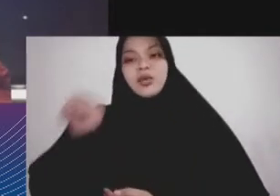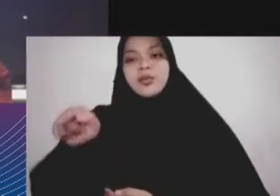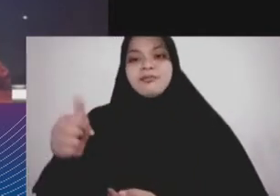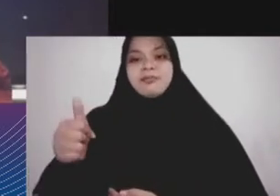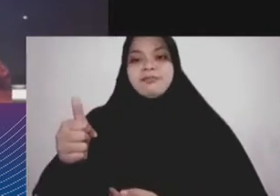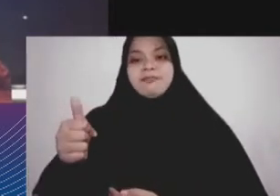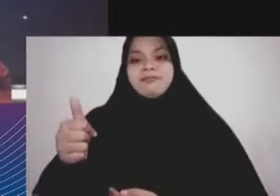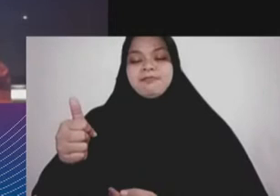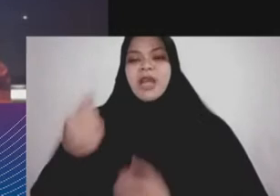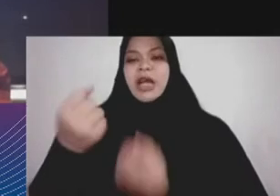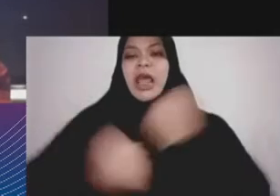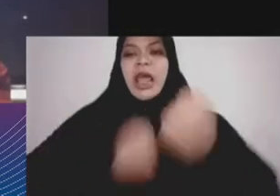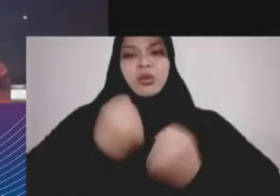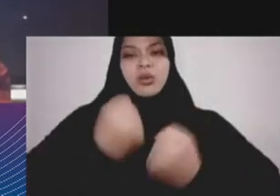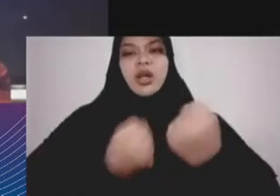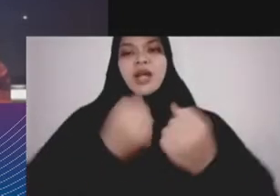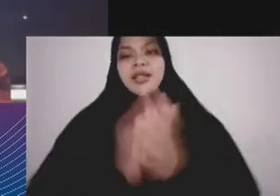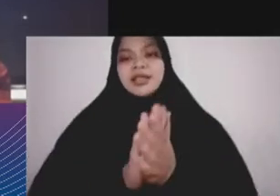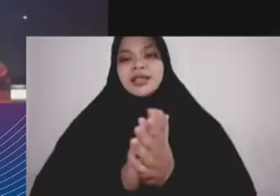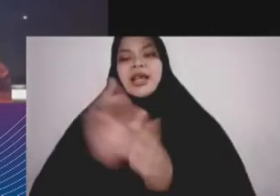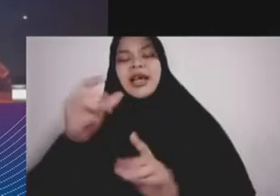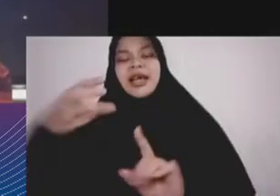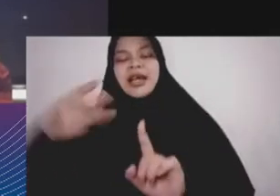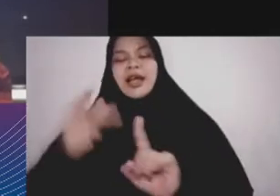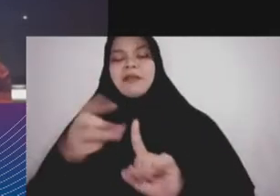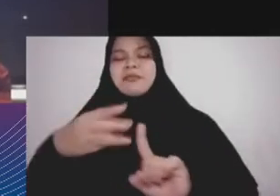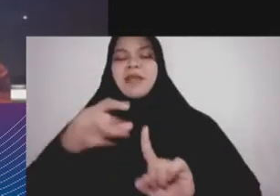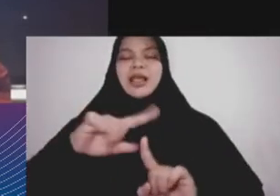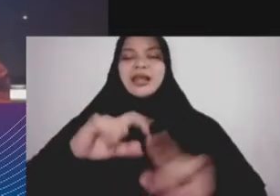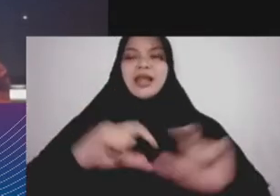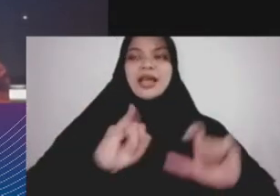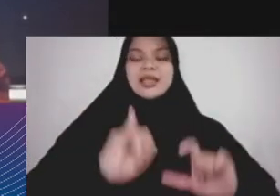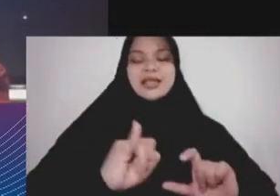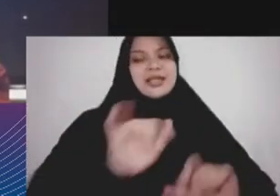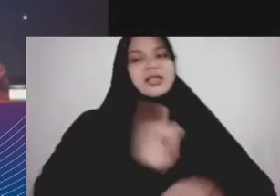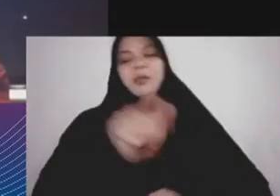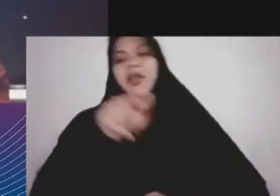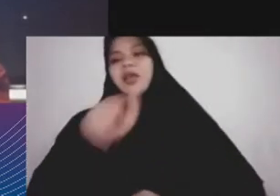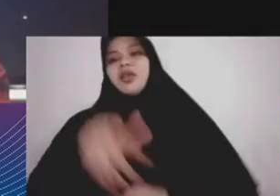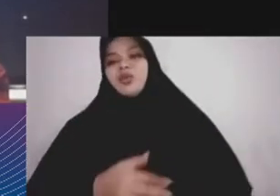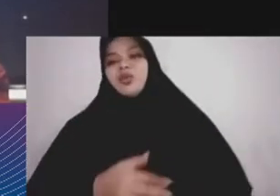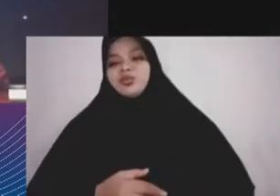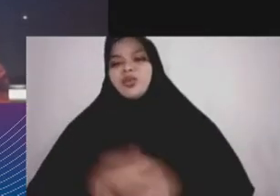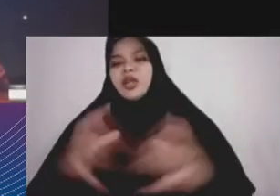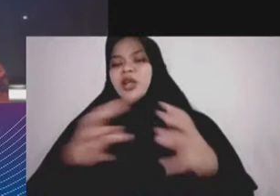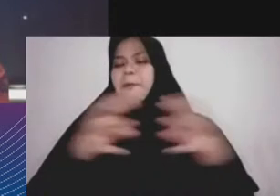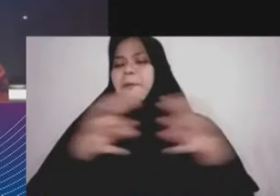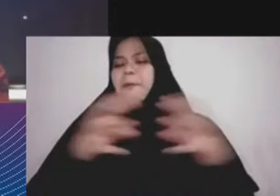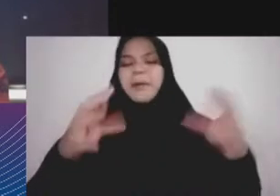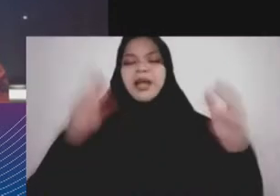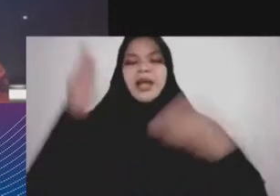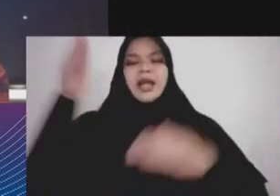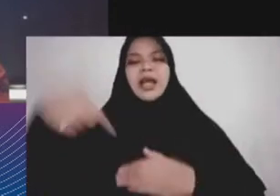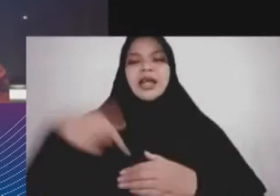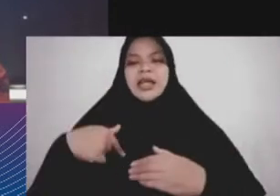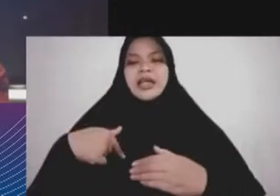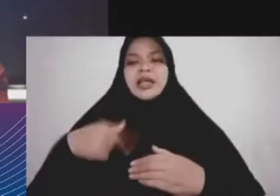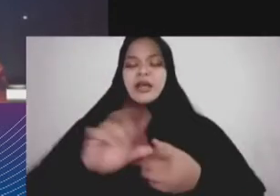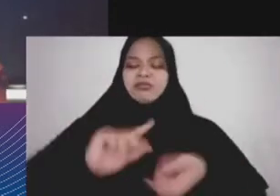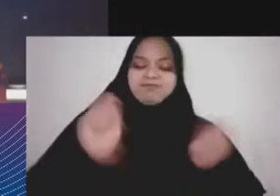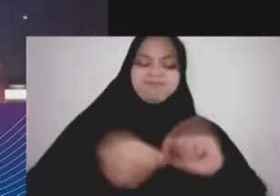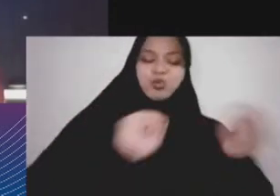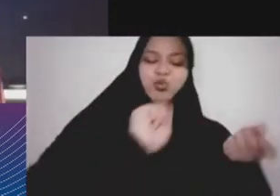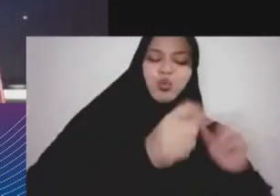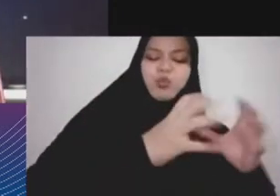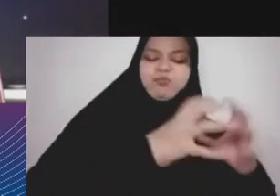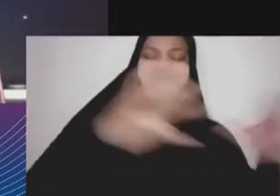dilakukan rehabilitasi as well. Okay, hal-hal seperti itu. Jadi banyak hal nanti yang akan terjadi perubahan dibandingkan